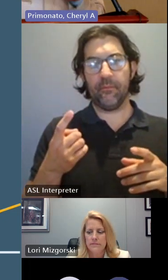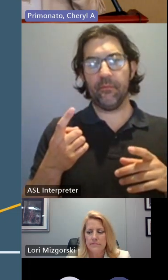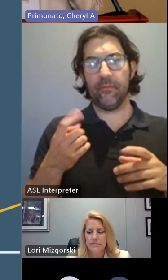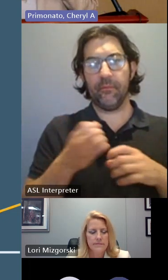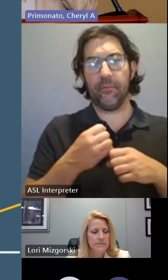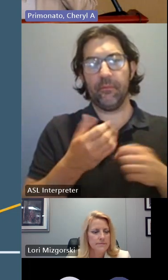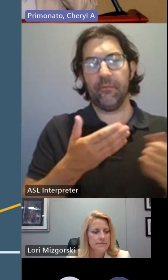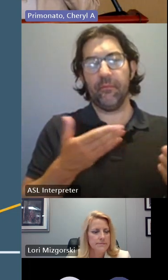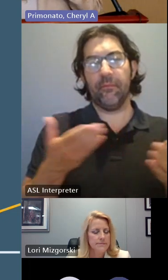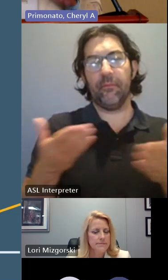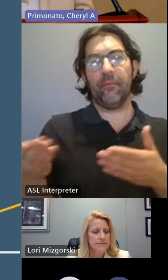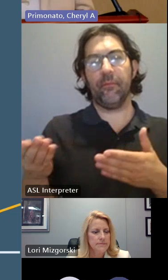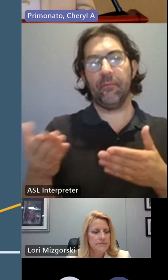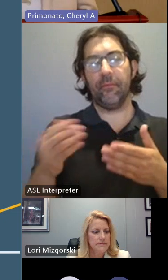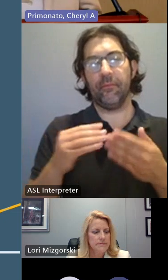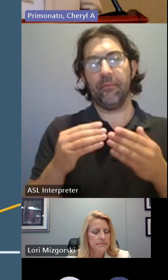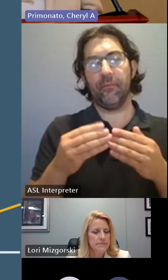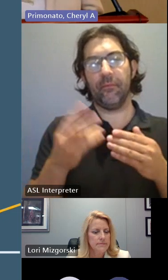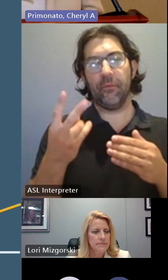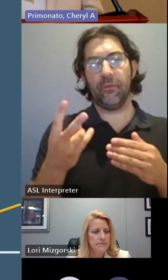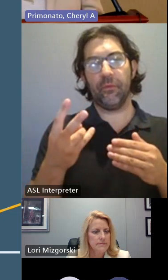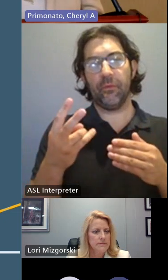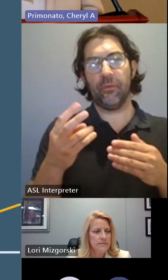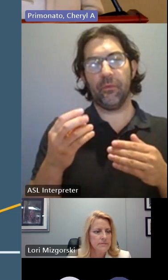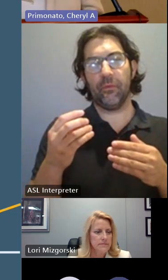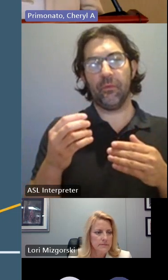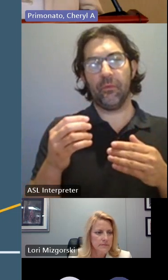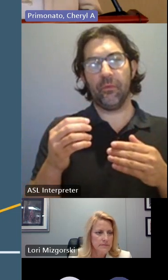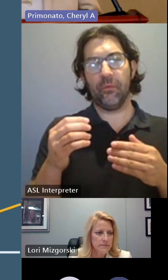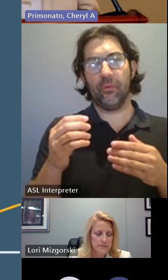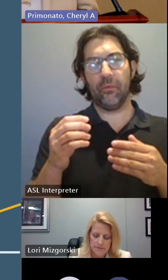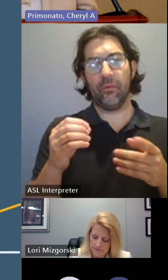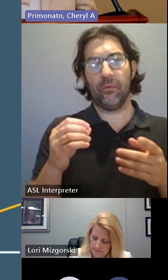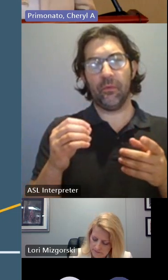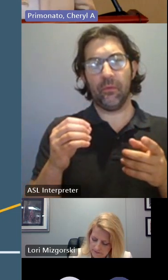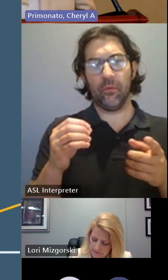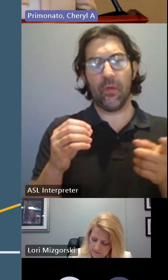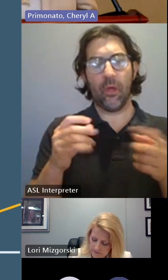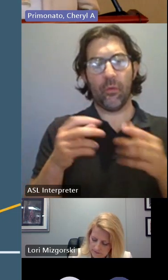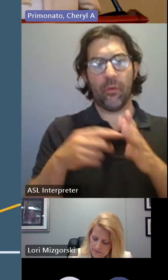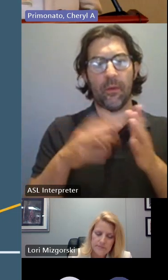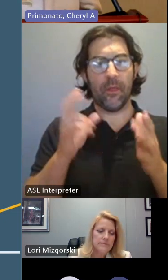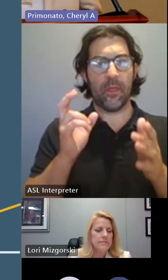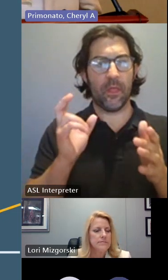and deliver number 2 OT, which represents the thickness of the cable,